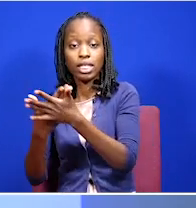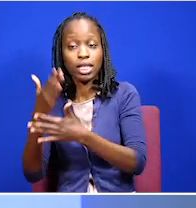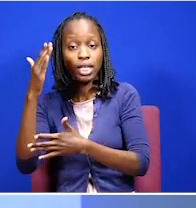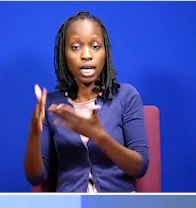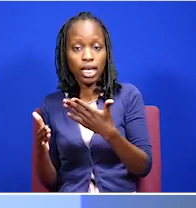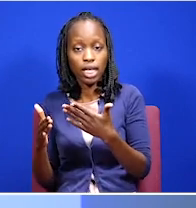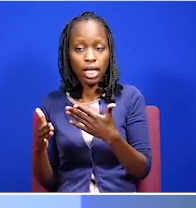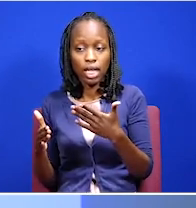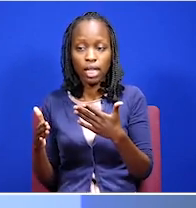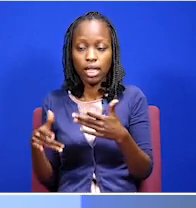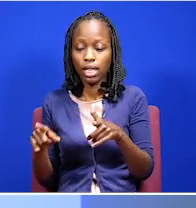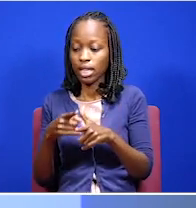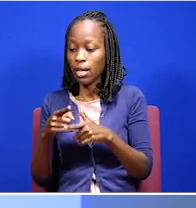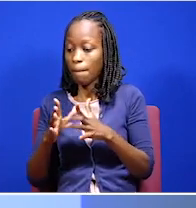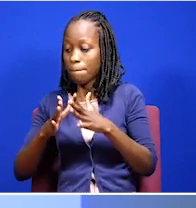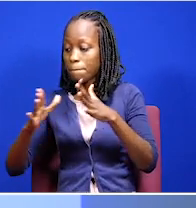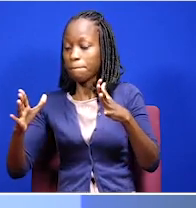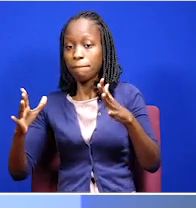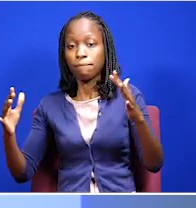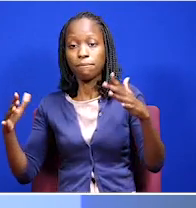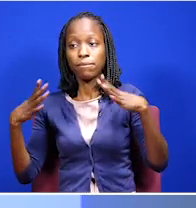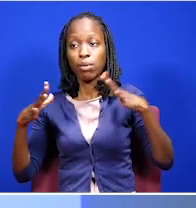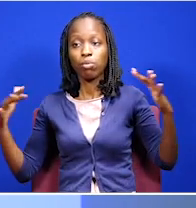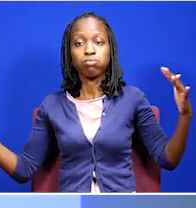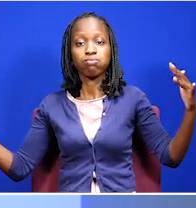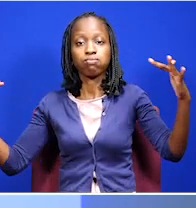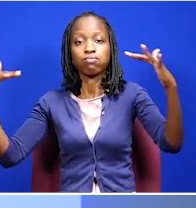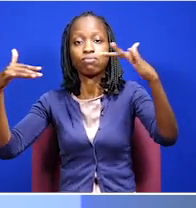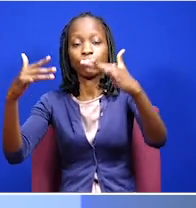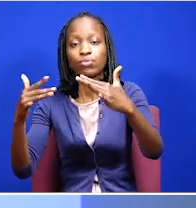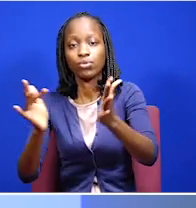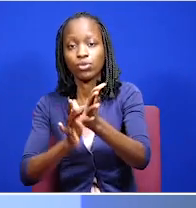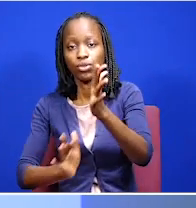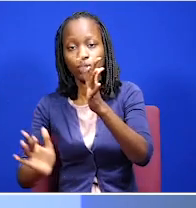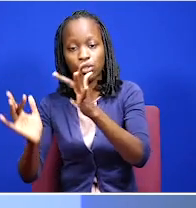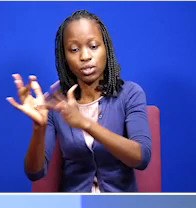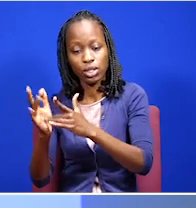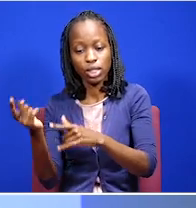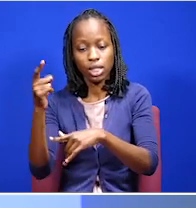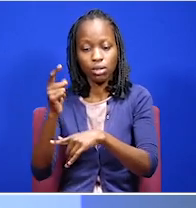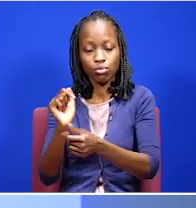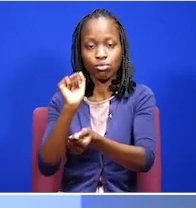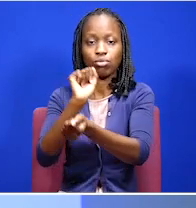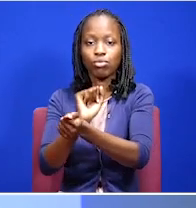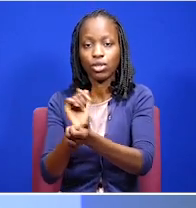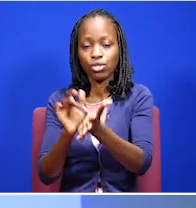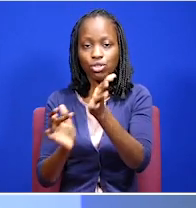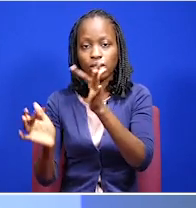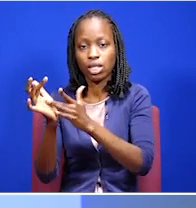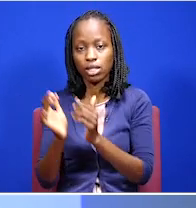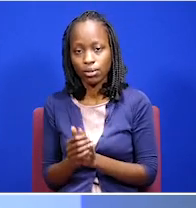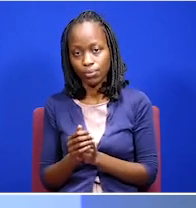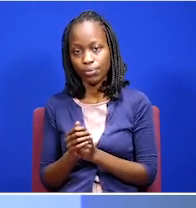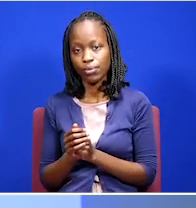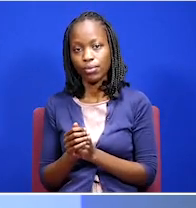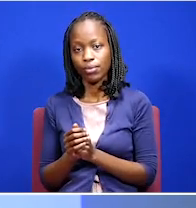not Jesus. He stuck it till the end. And then a big group mob of people,